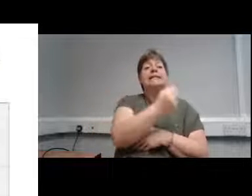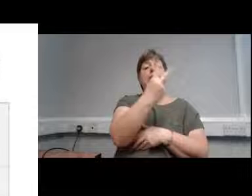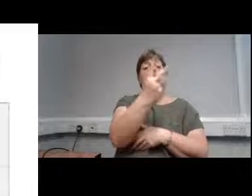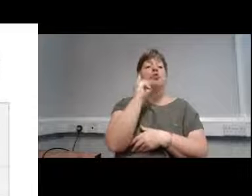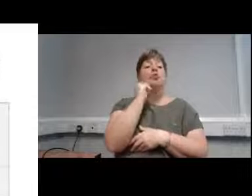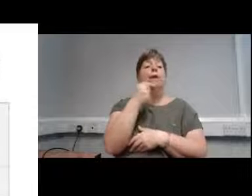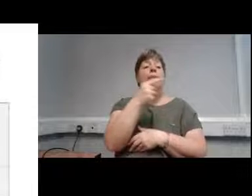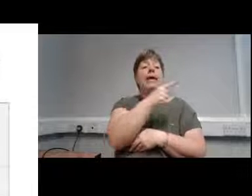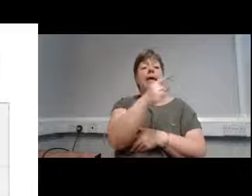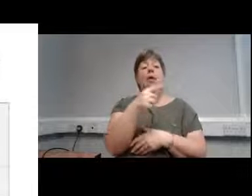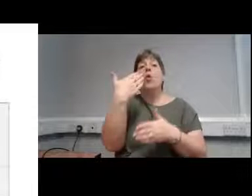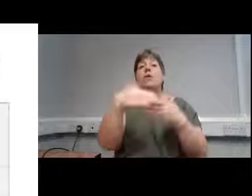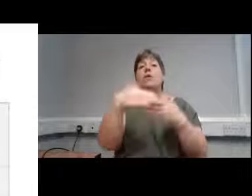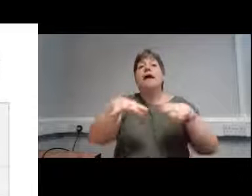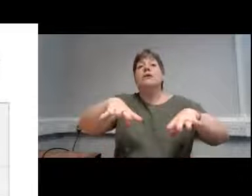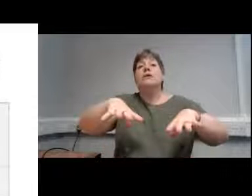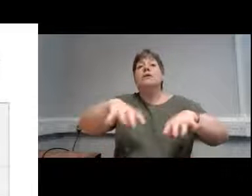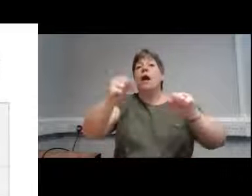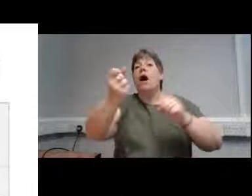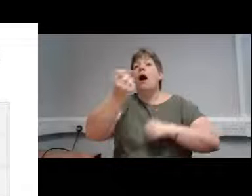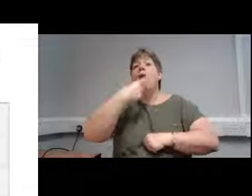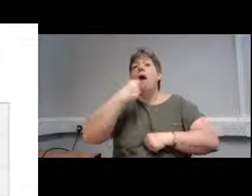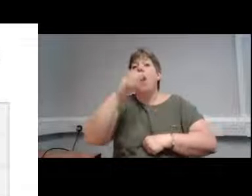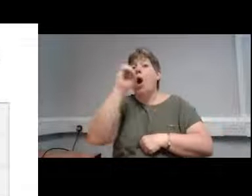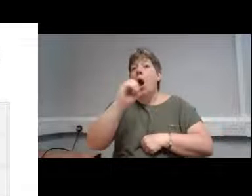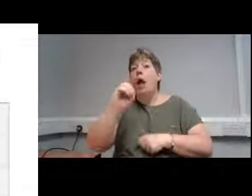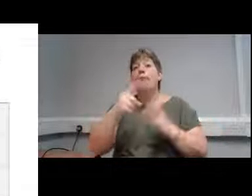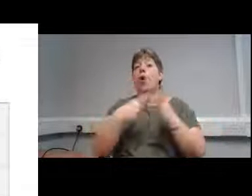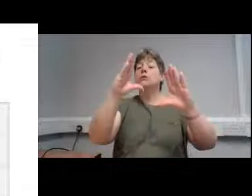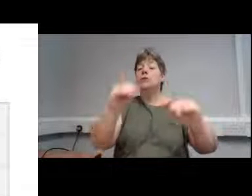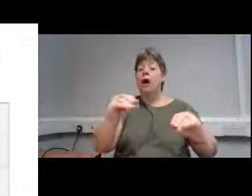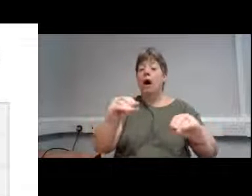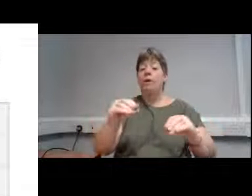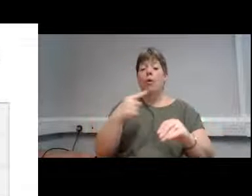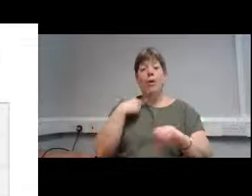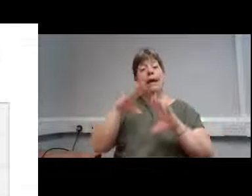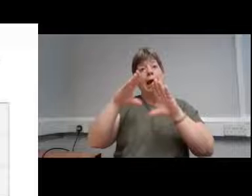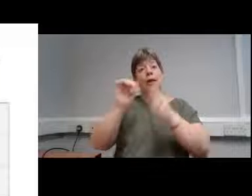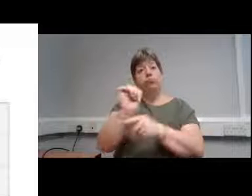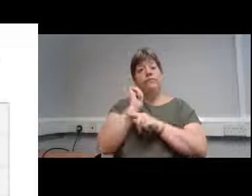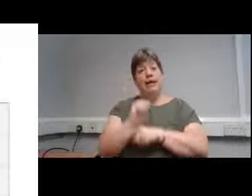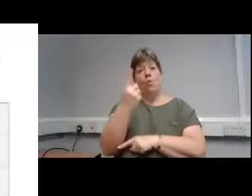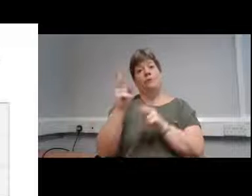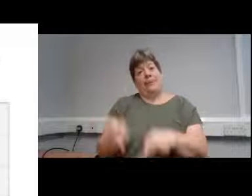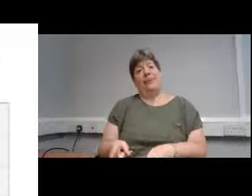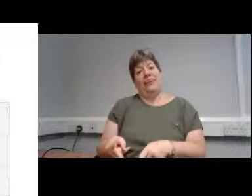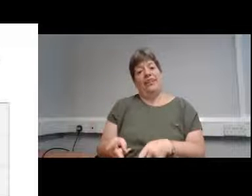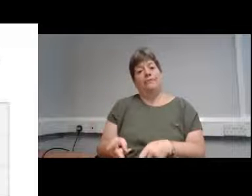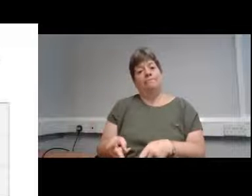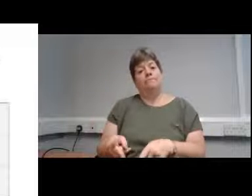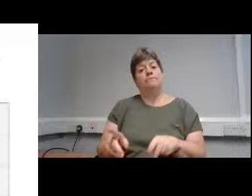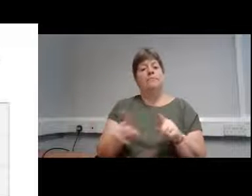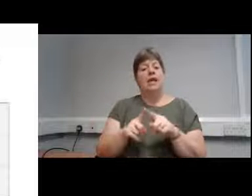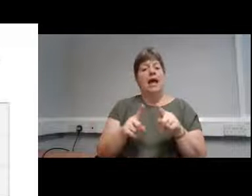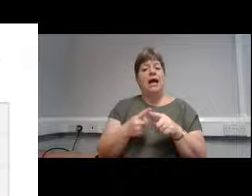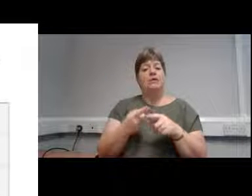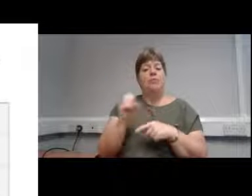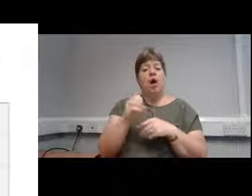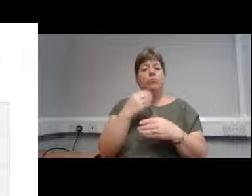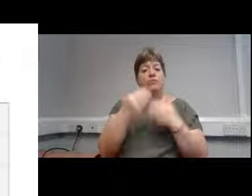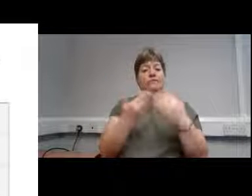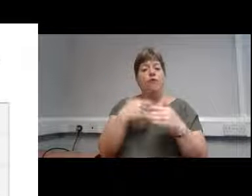do not start one, we can prevent a death. Some of our data, quantities of opioids prescribed from